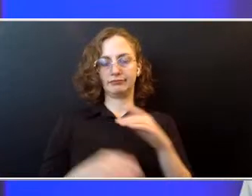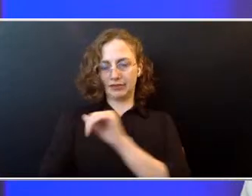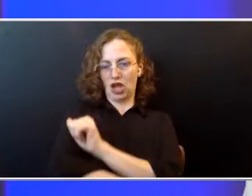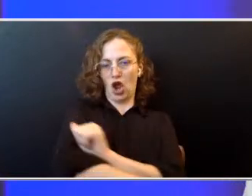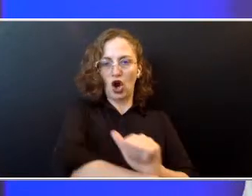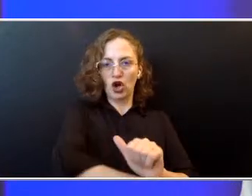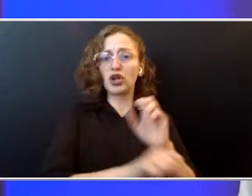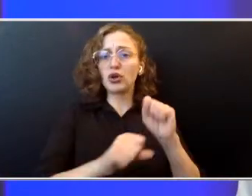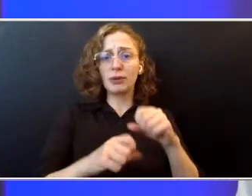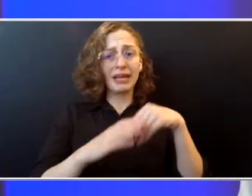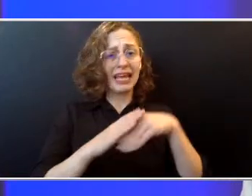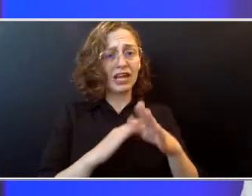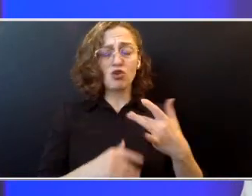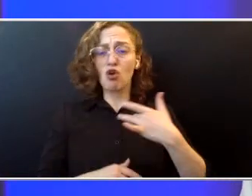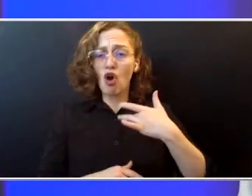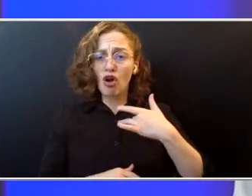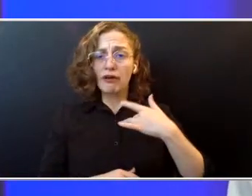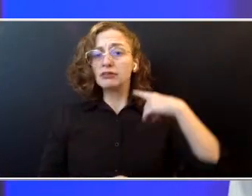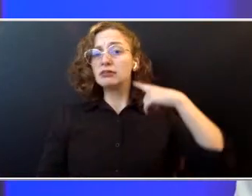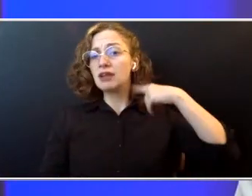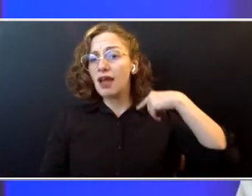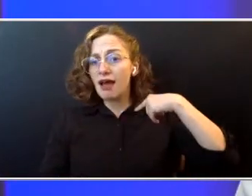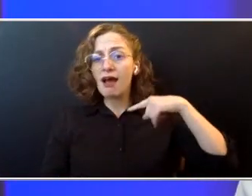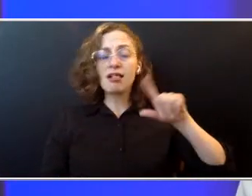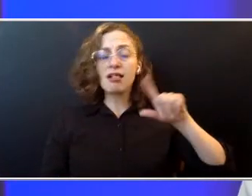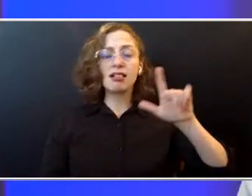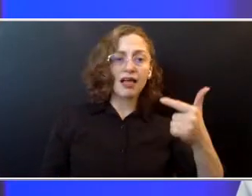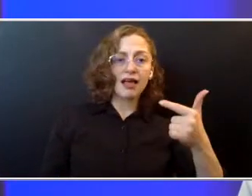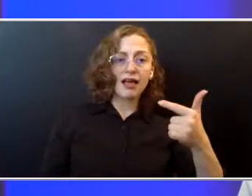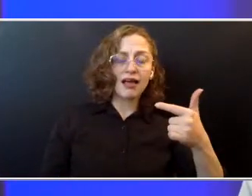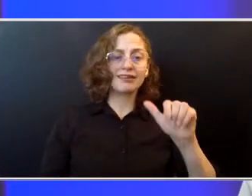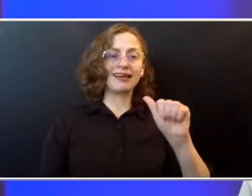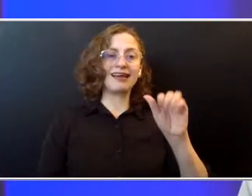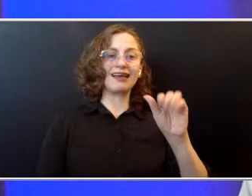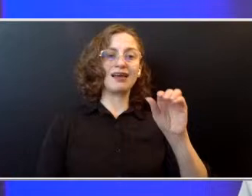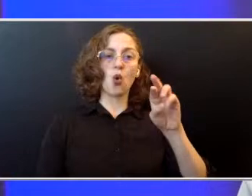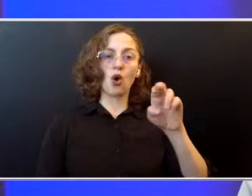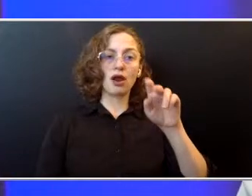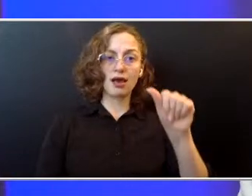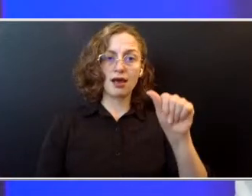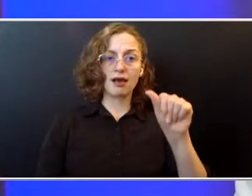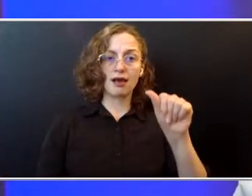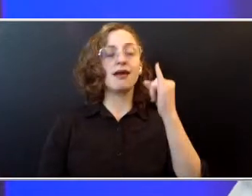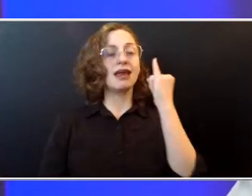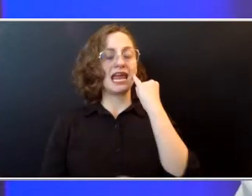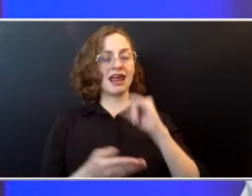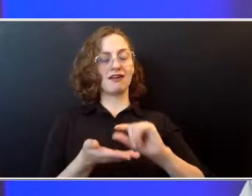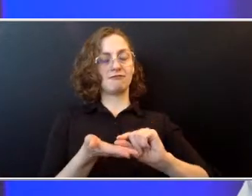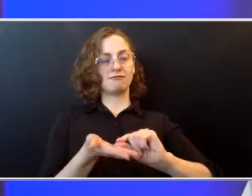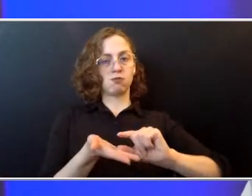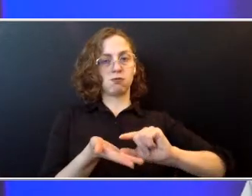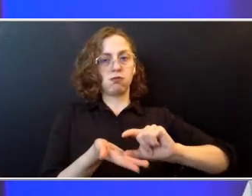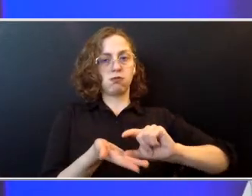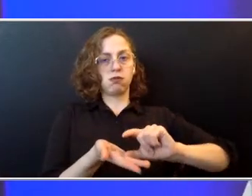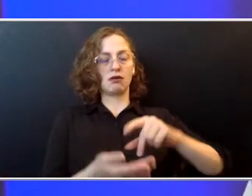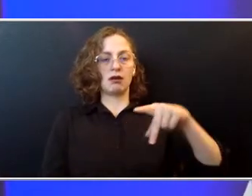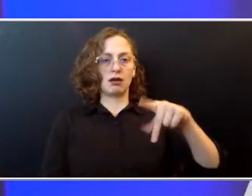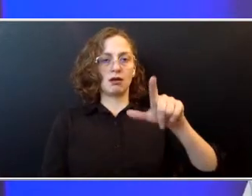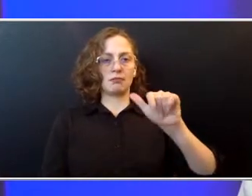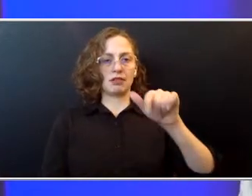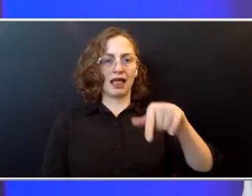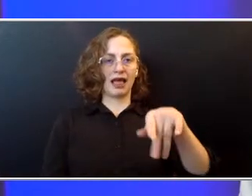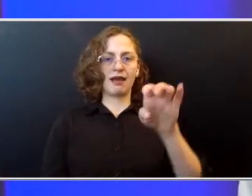legs, your aorta, and buildup of plaque in these arteries is really what we're talking about, kind of the end manifestation